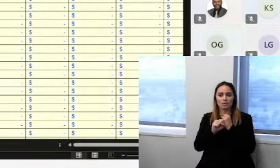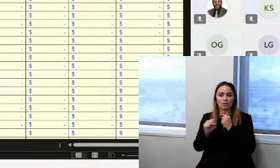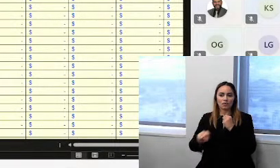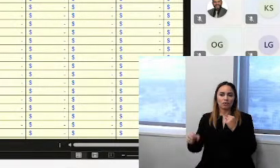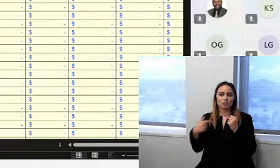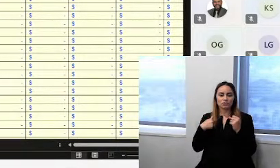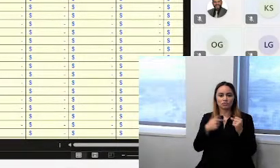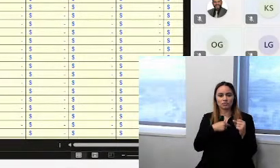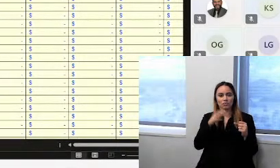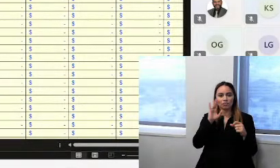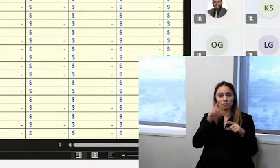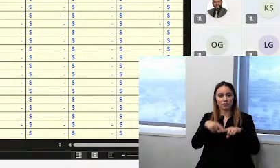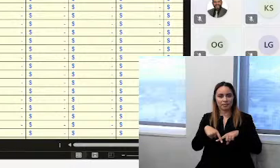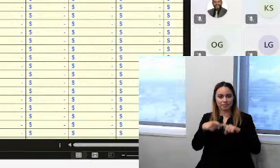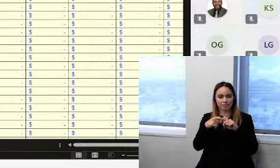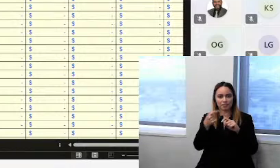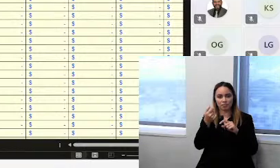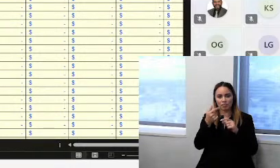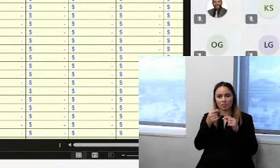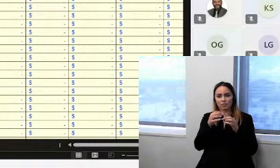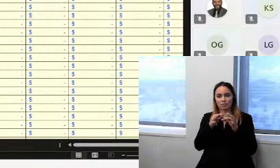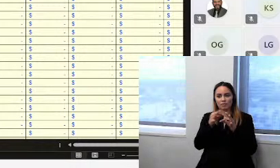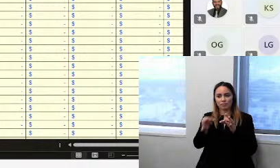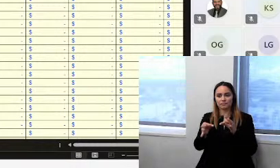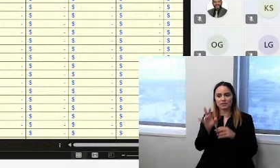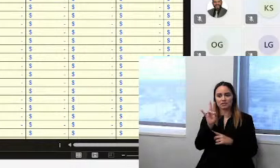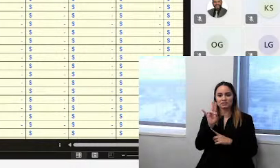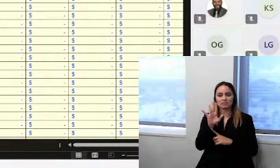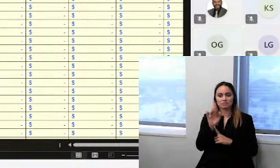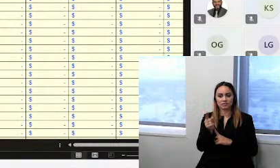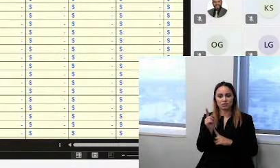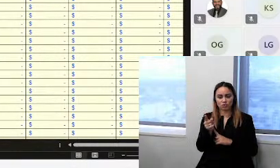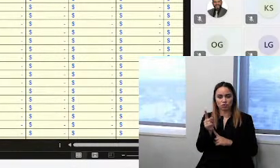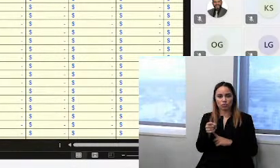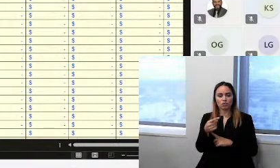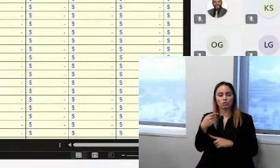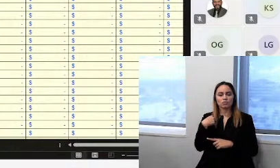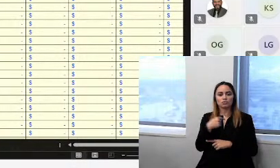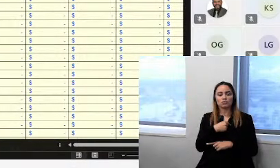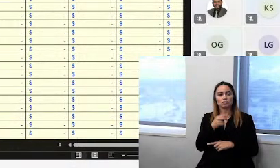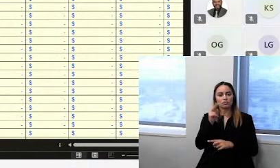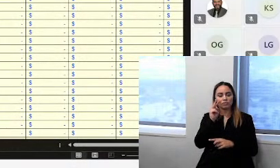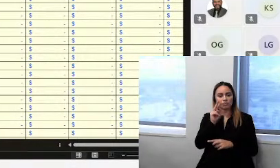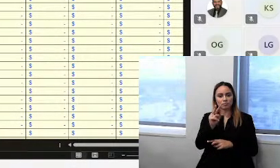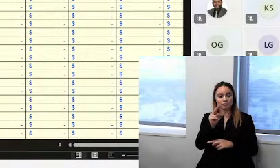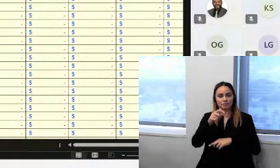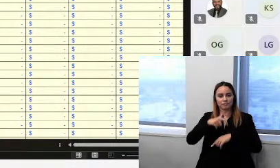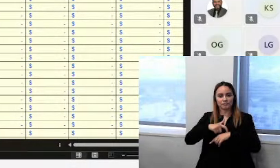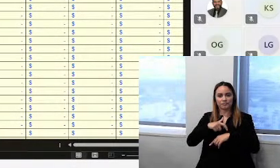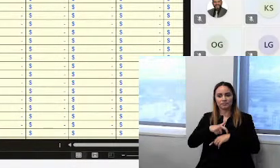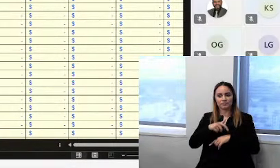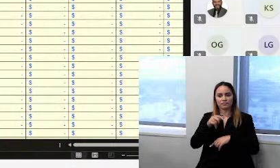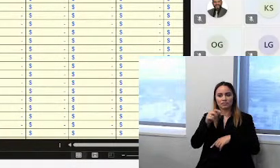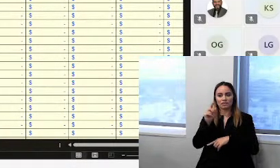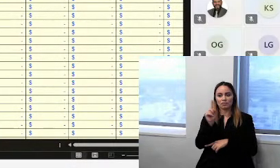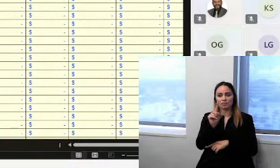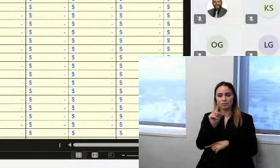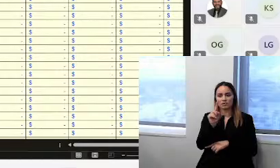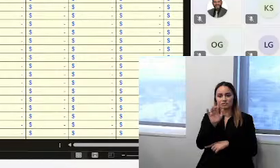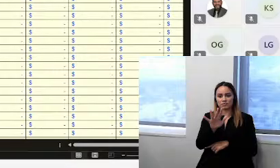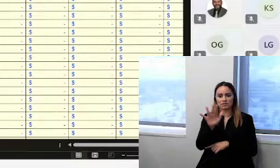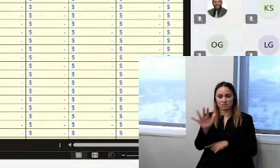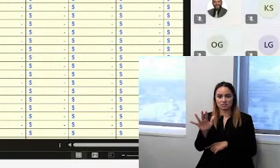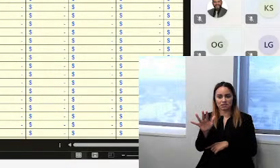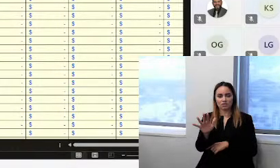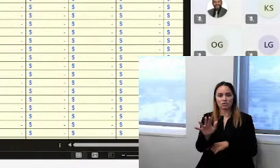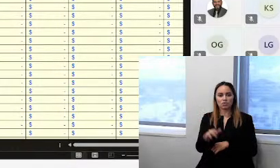lunch, full 75 minutes this time. So we'll see you back at 5 minutes to 2. 5 minutes to 2.